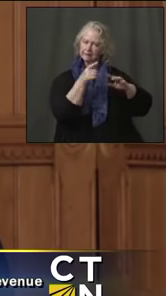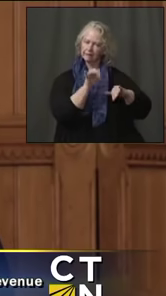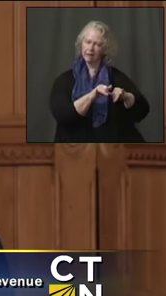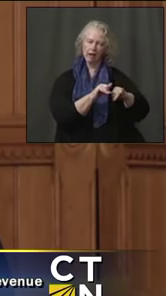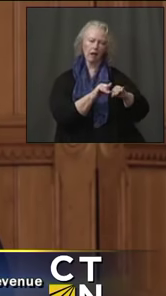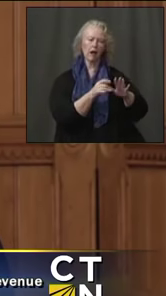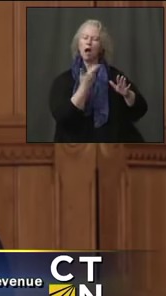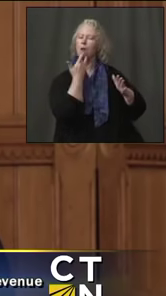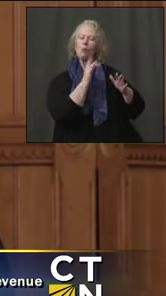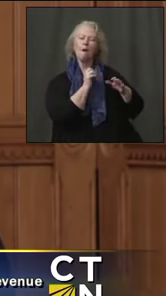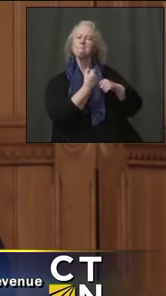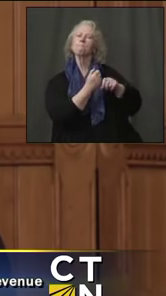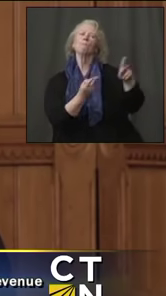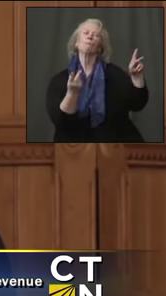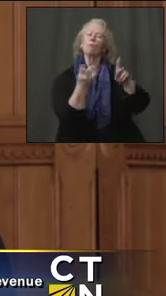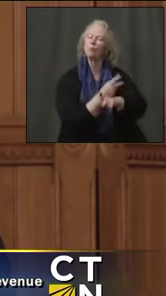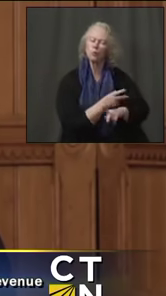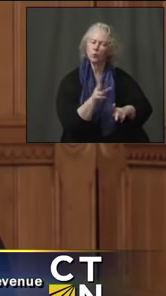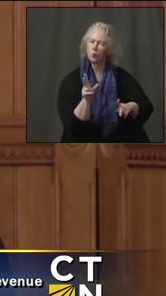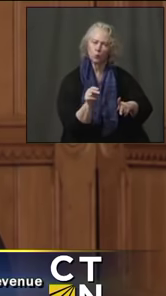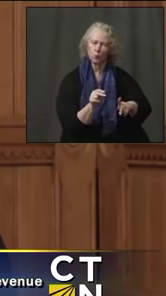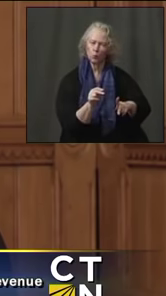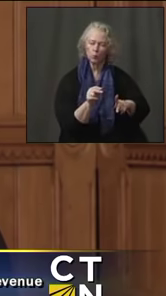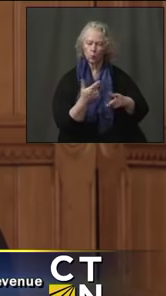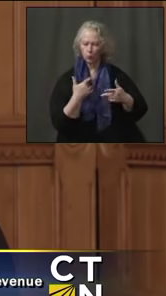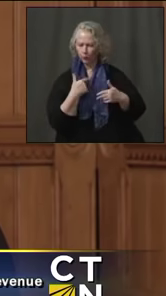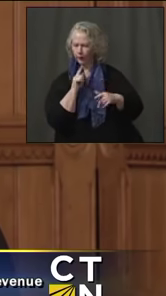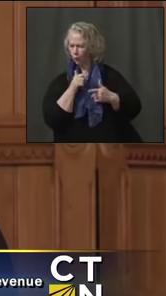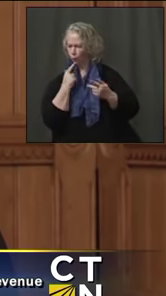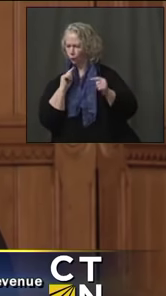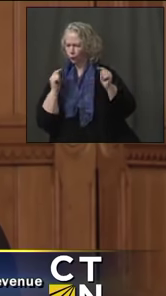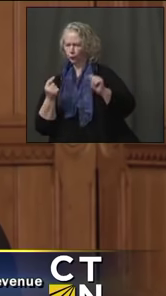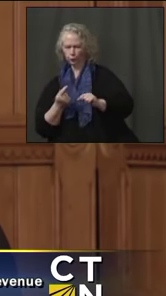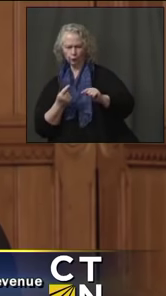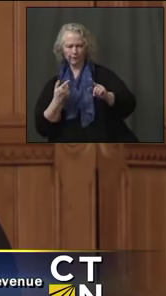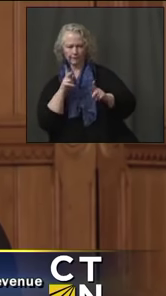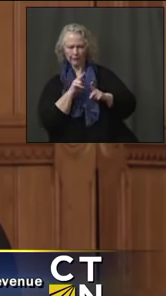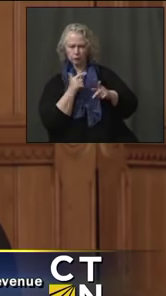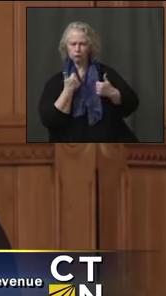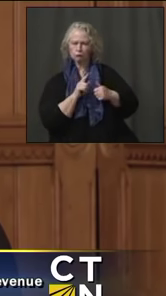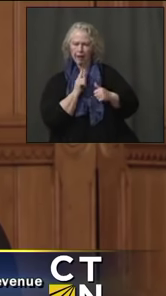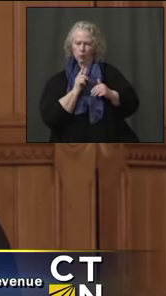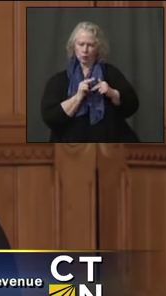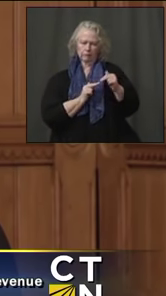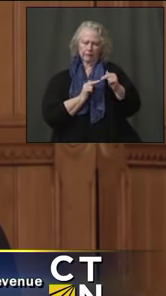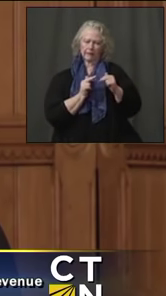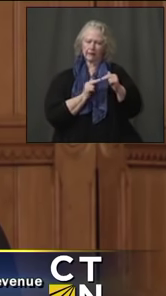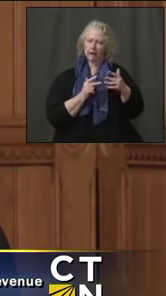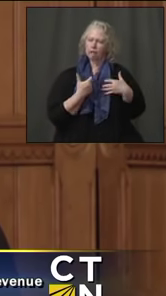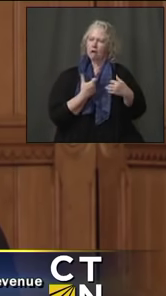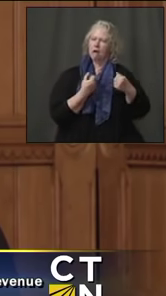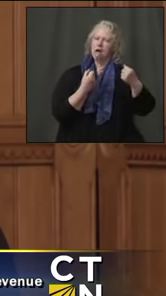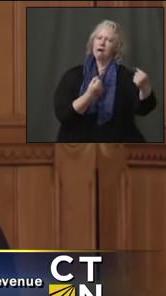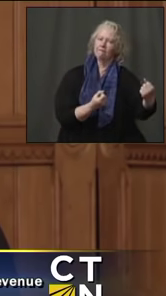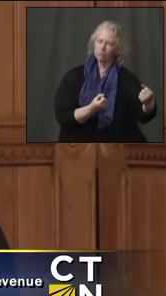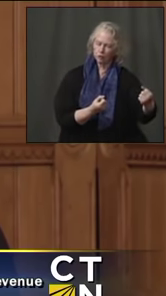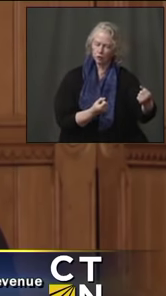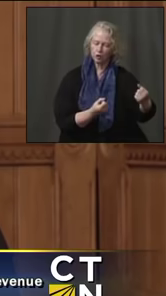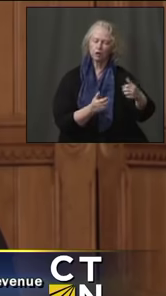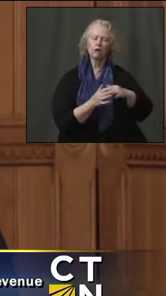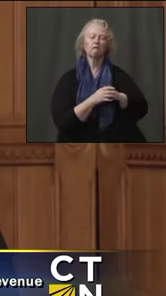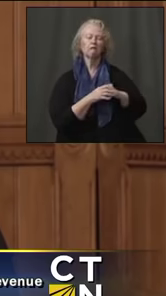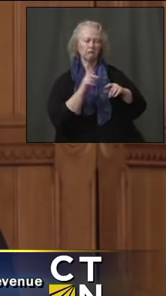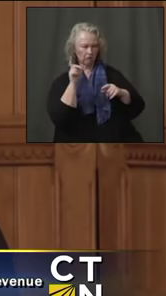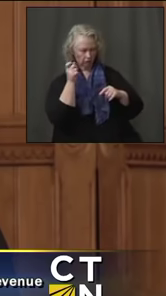not to do damage to our tax constituents at a time when they're trying to rebuild and recover. Governor